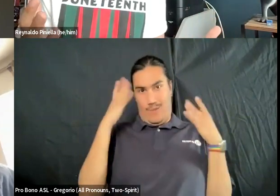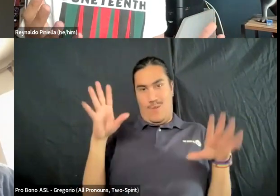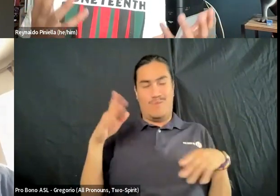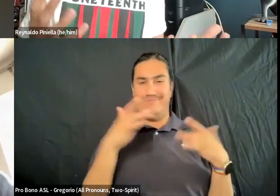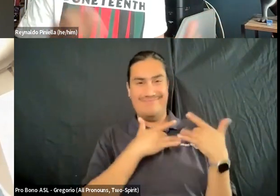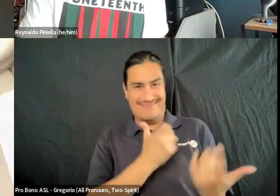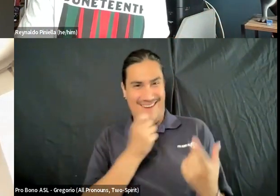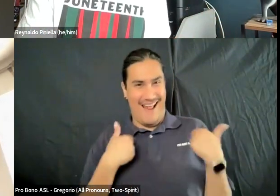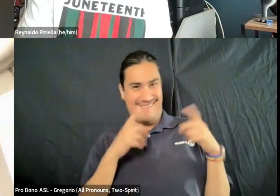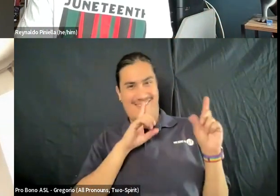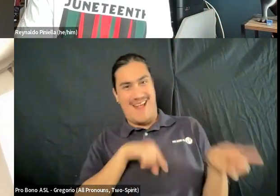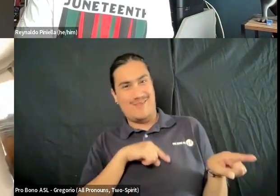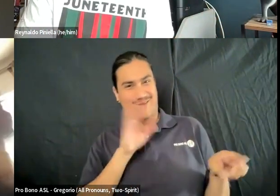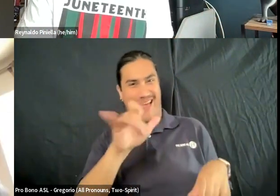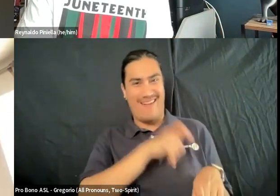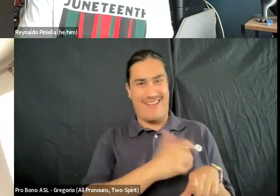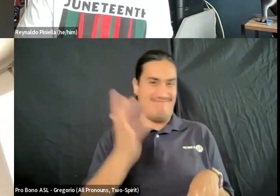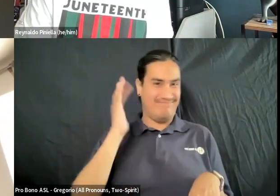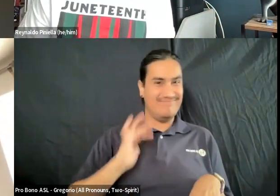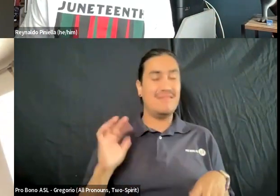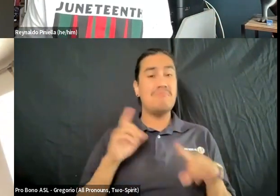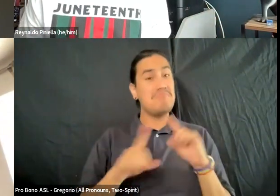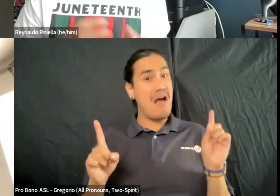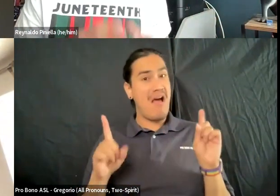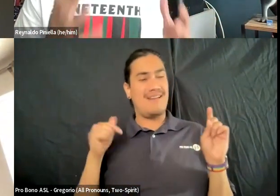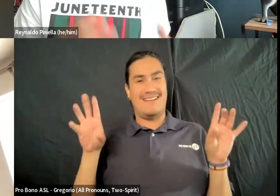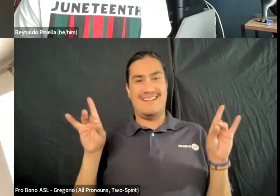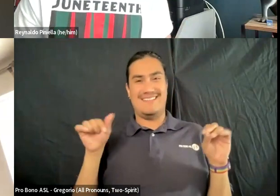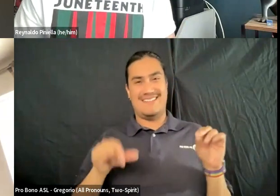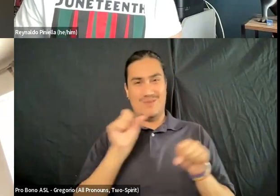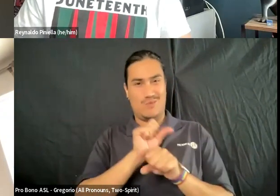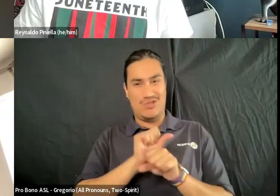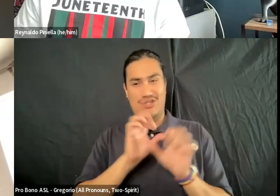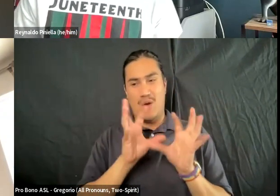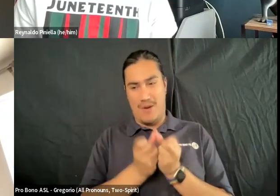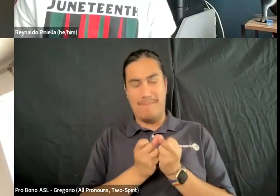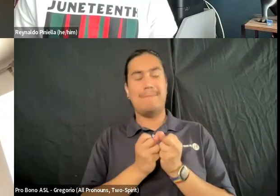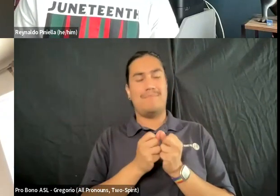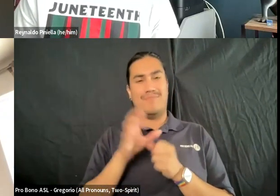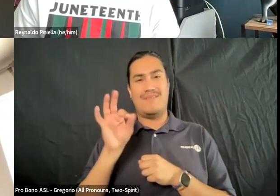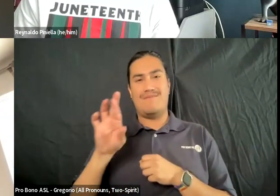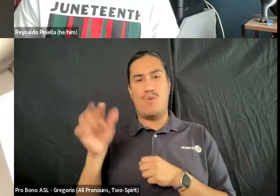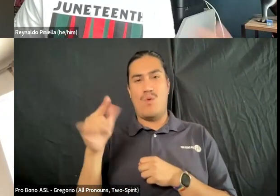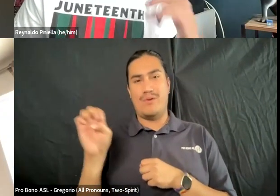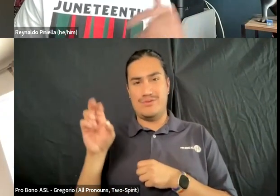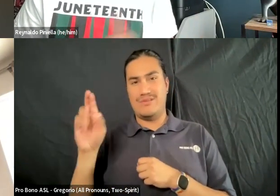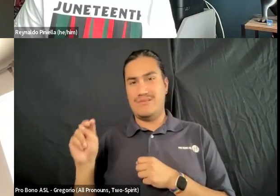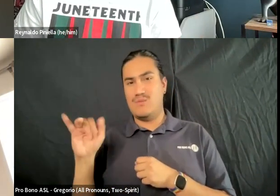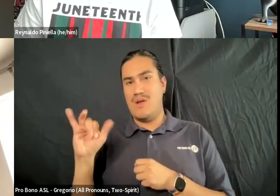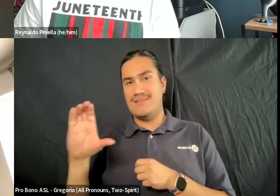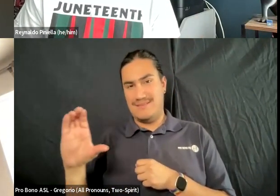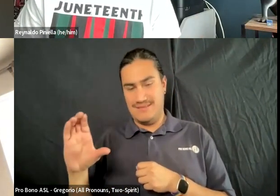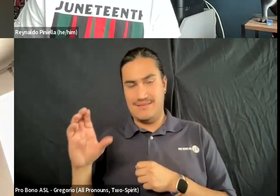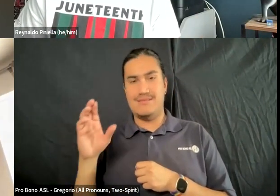answer to that question. So thankfully I did this workshop with Forge NYC, which is an arts consultancy firm here in New York